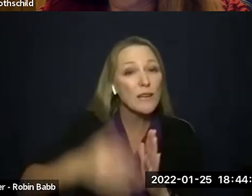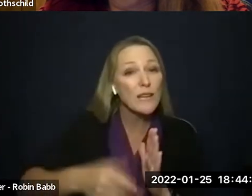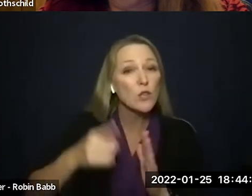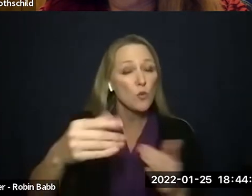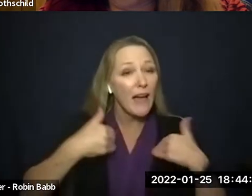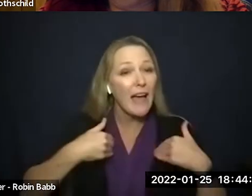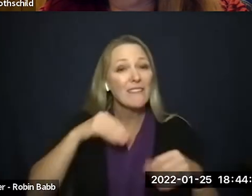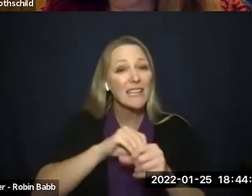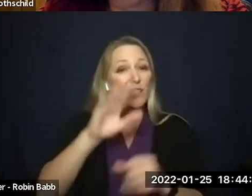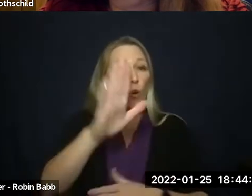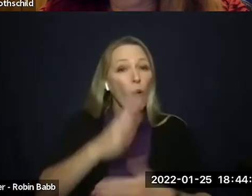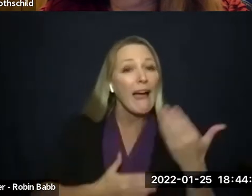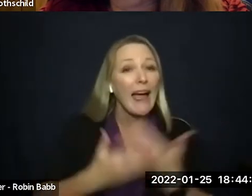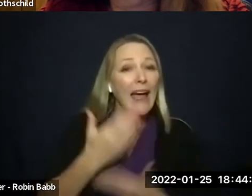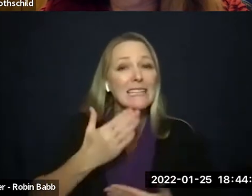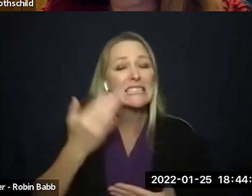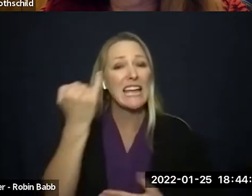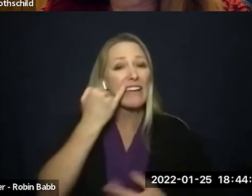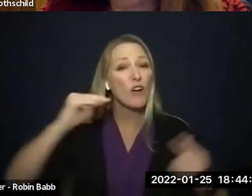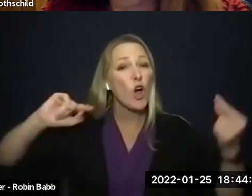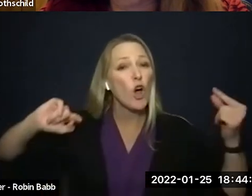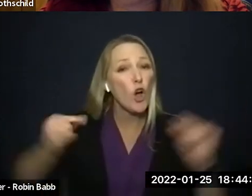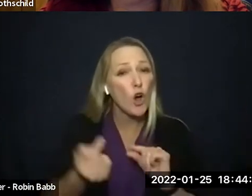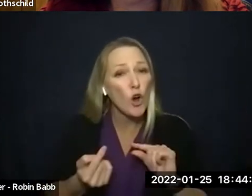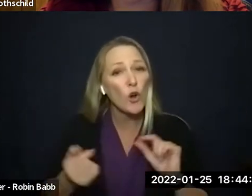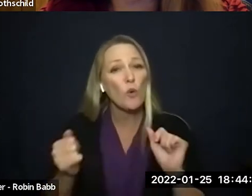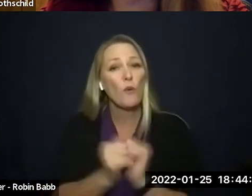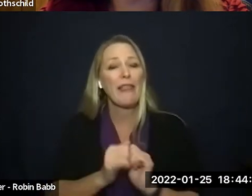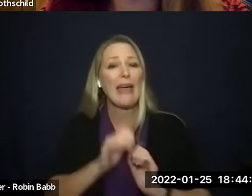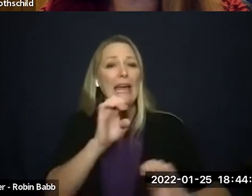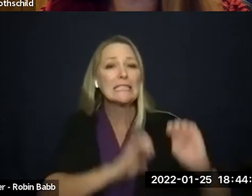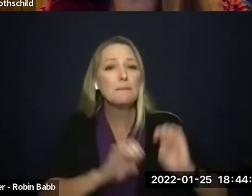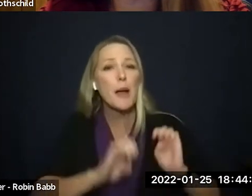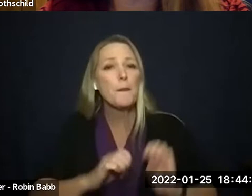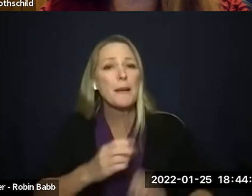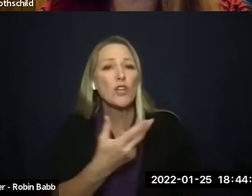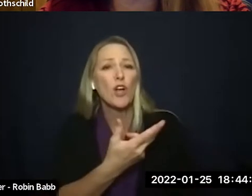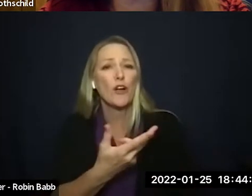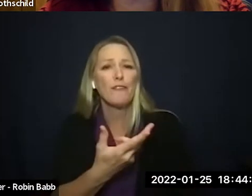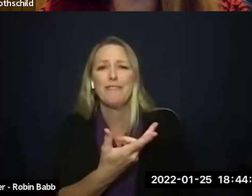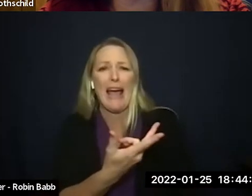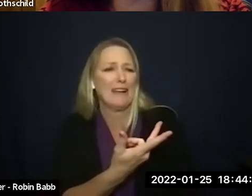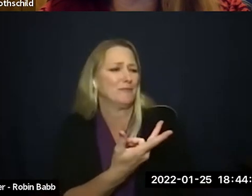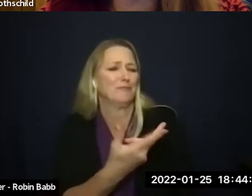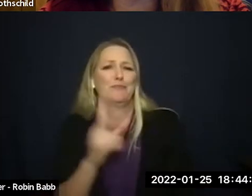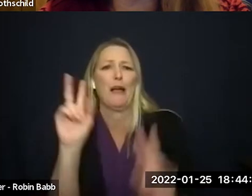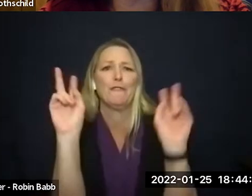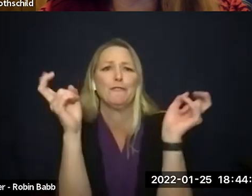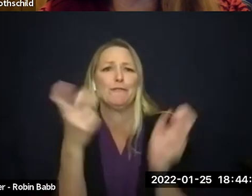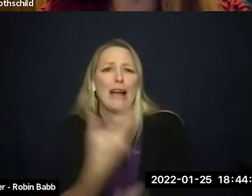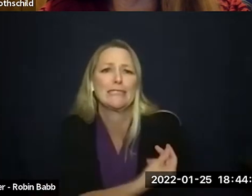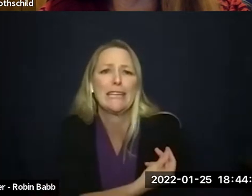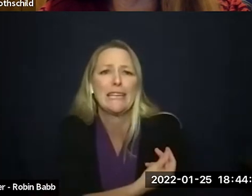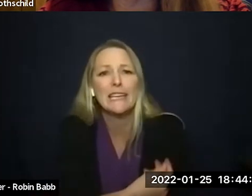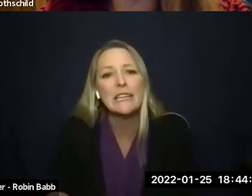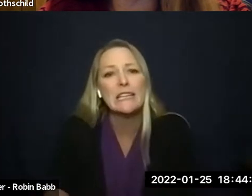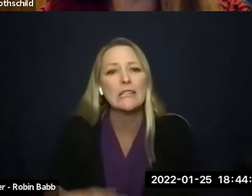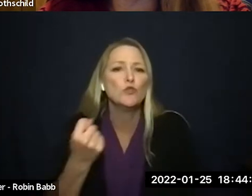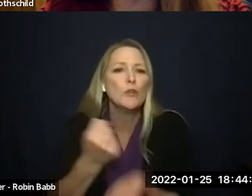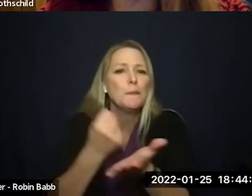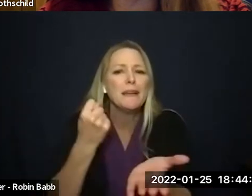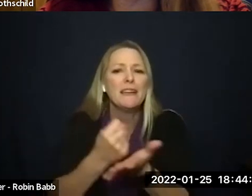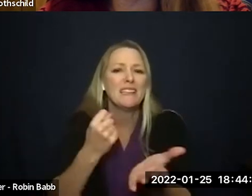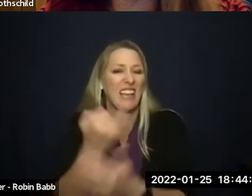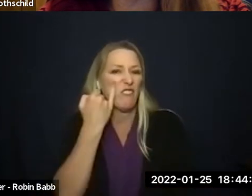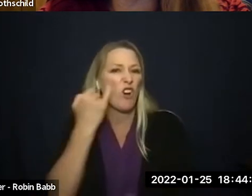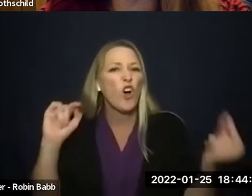hands gets hurt by this experimental that what you call vaccine this pimento treatment gets